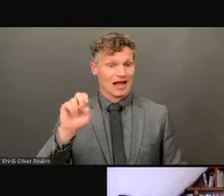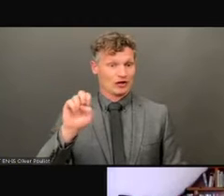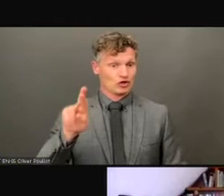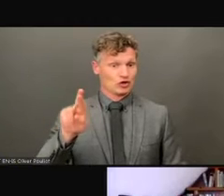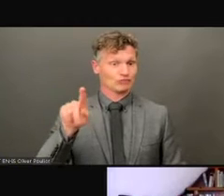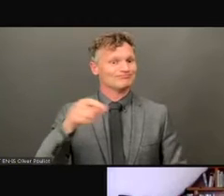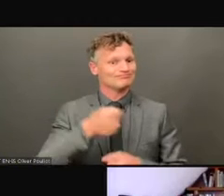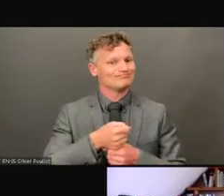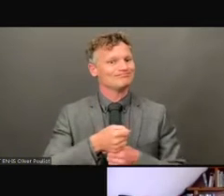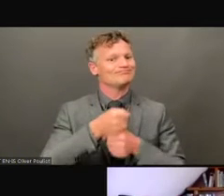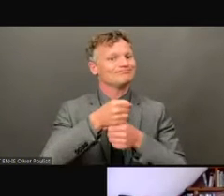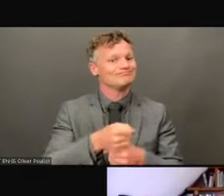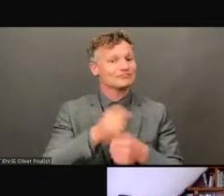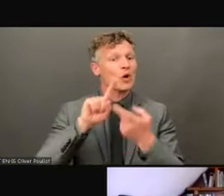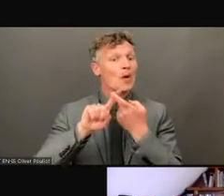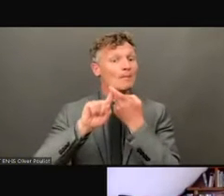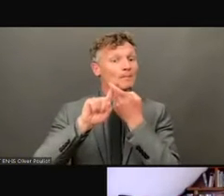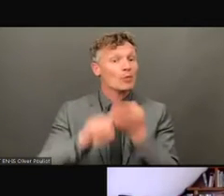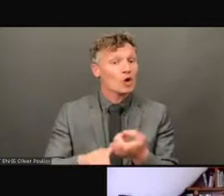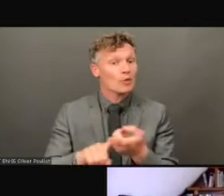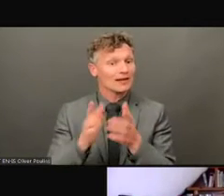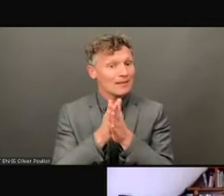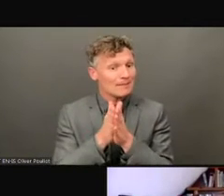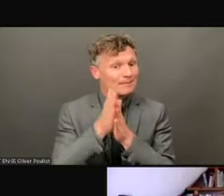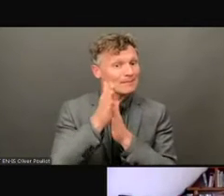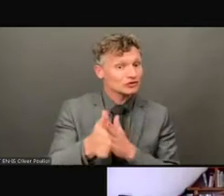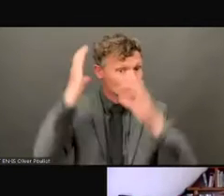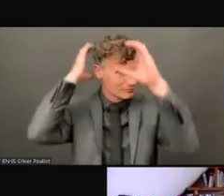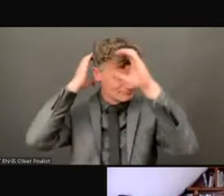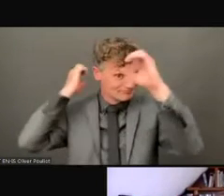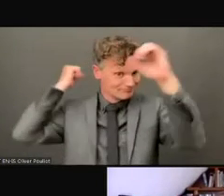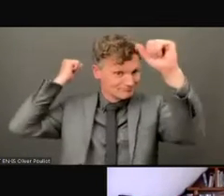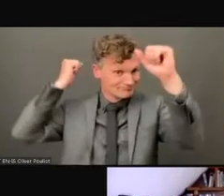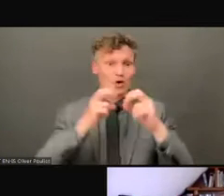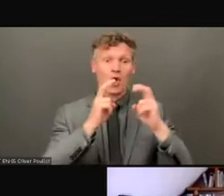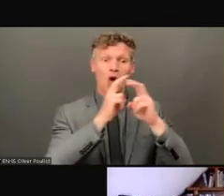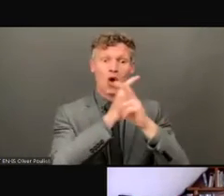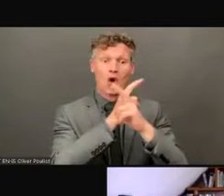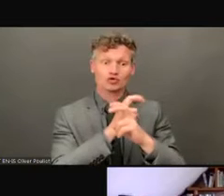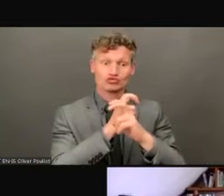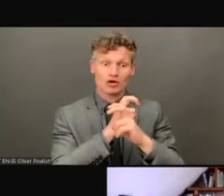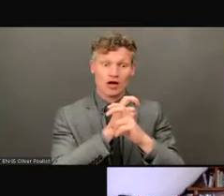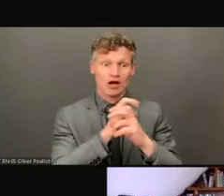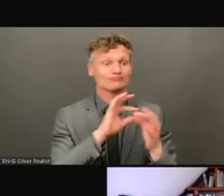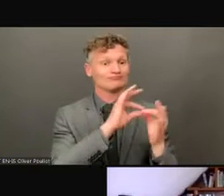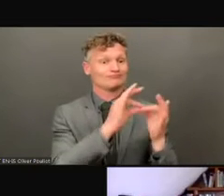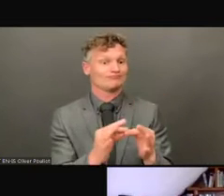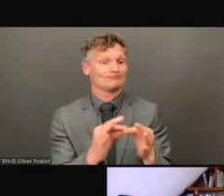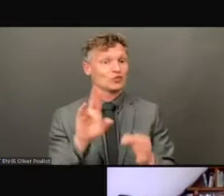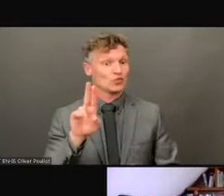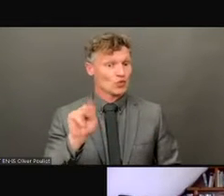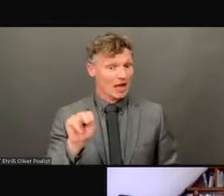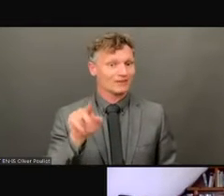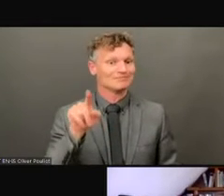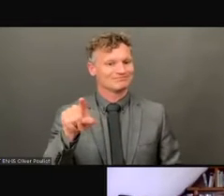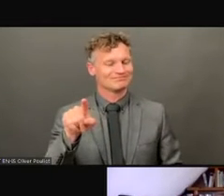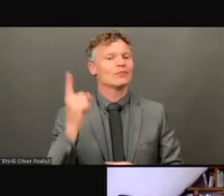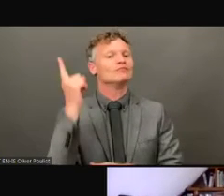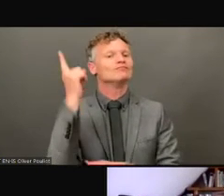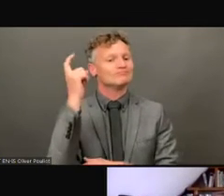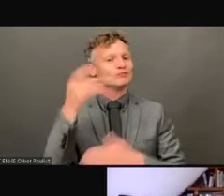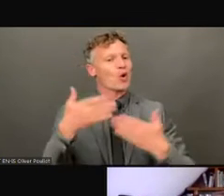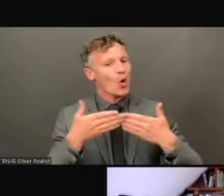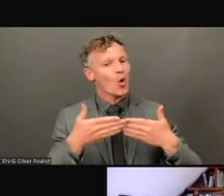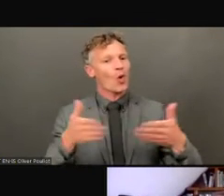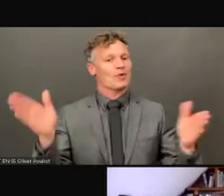opening remarks. To give us all of an idea about the flow of events, this event will then be divided in two segments. We